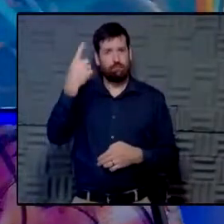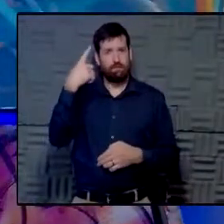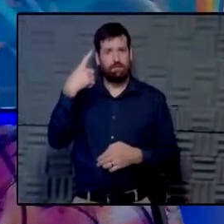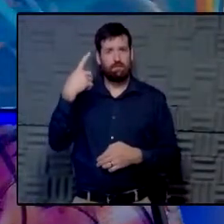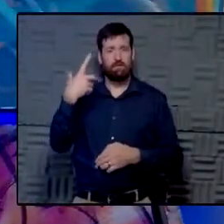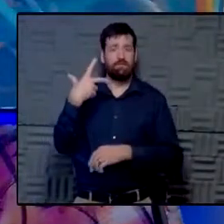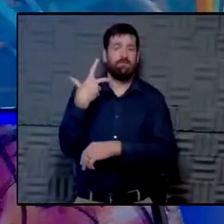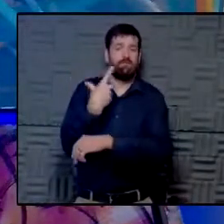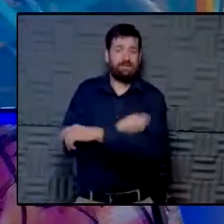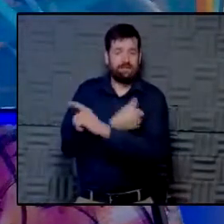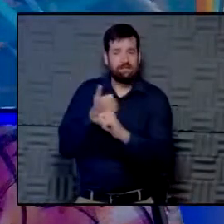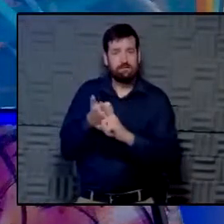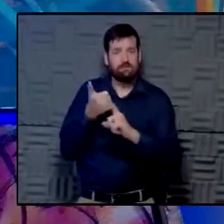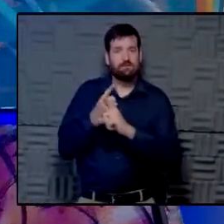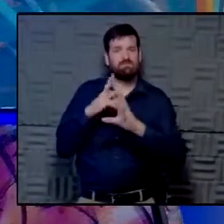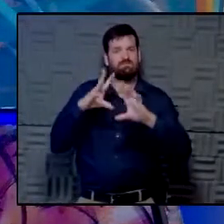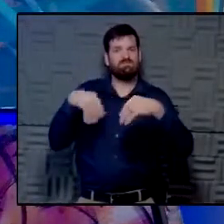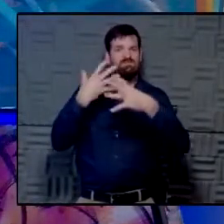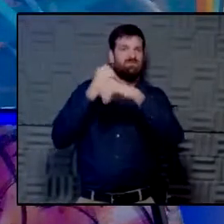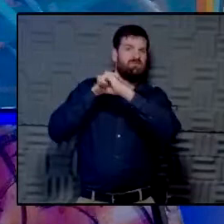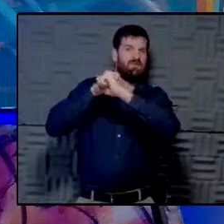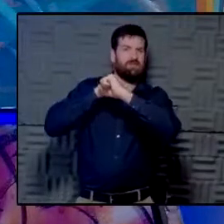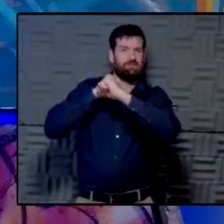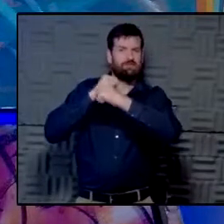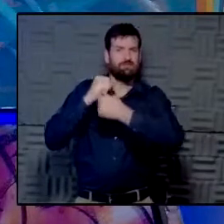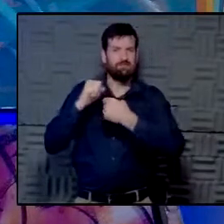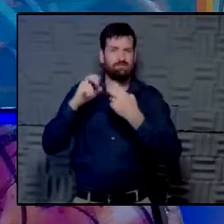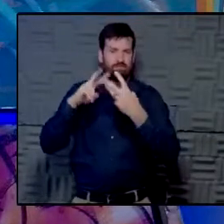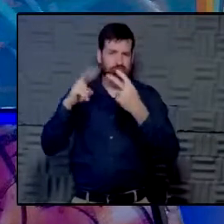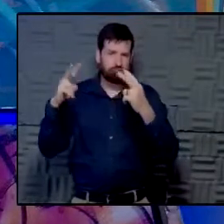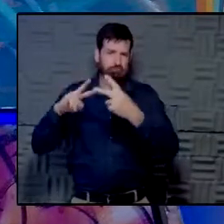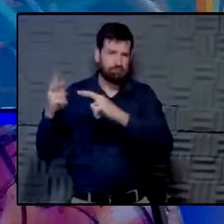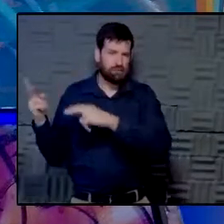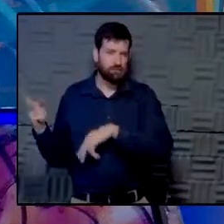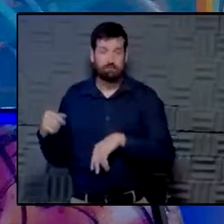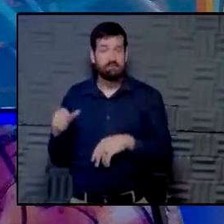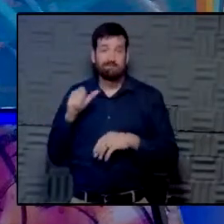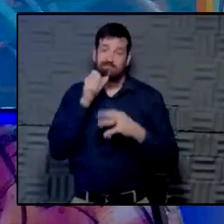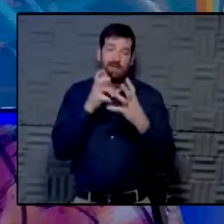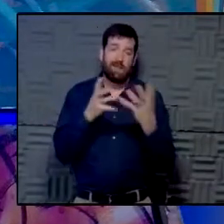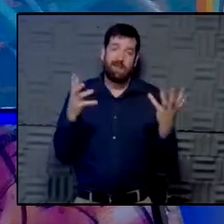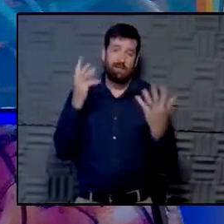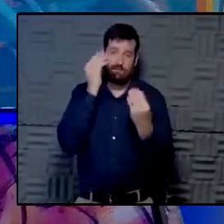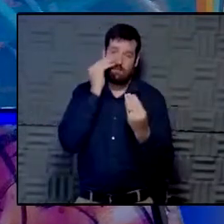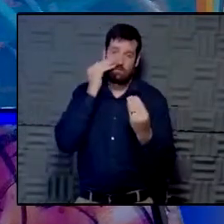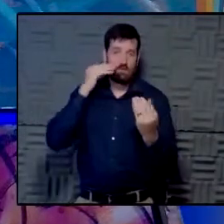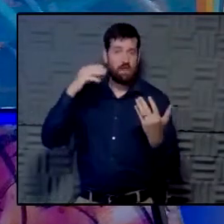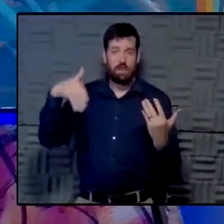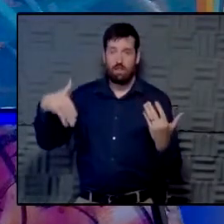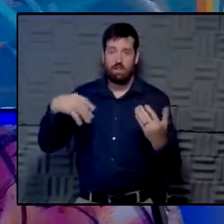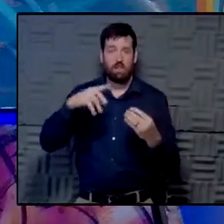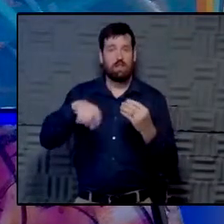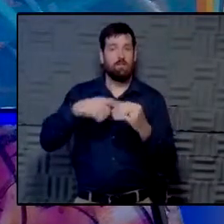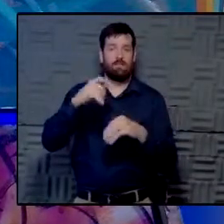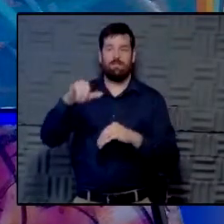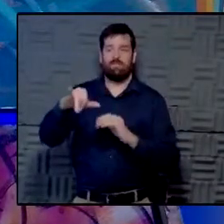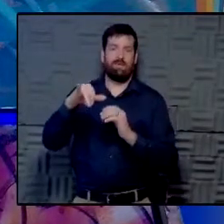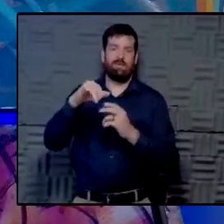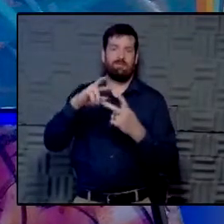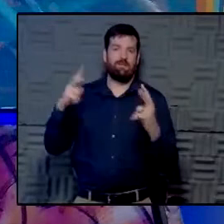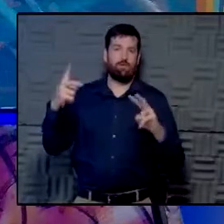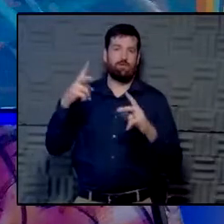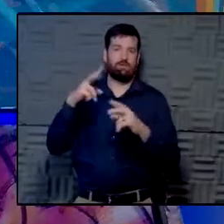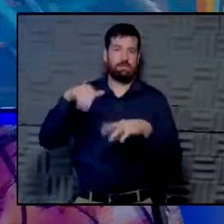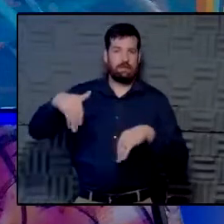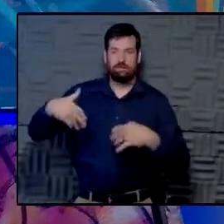vaccination does provide protection against these variants of concern. Not a lot of information out about the variant detected in India,